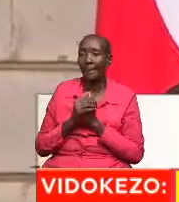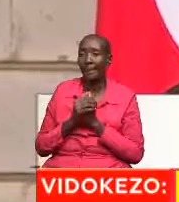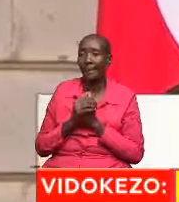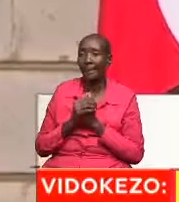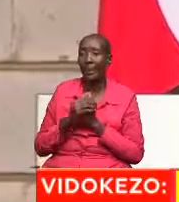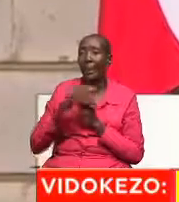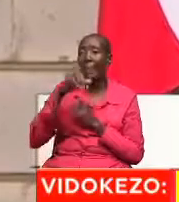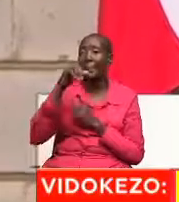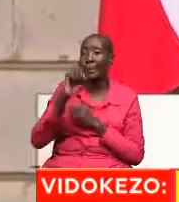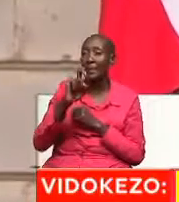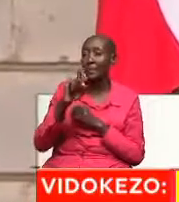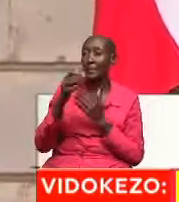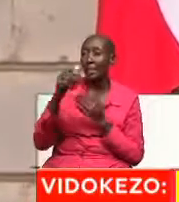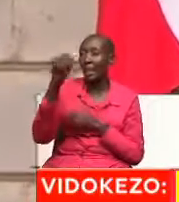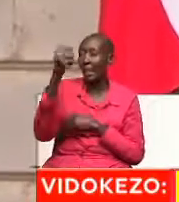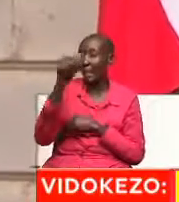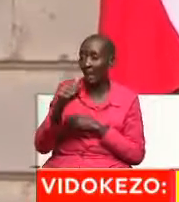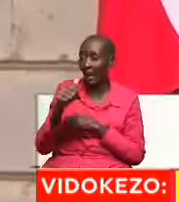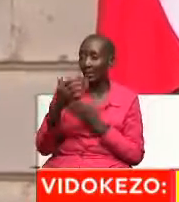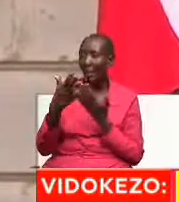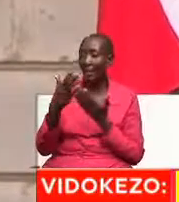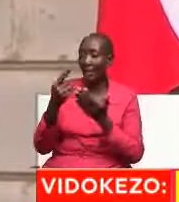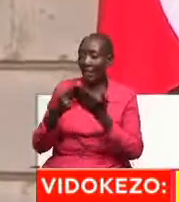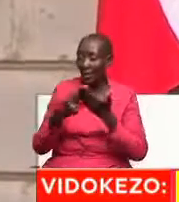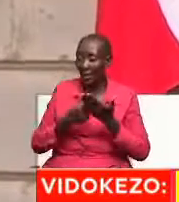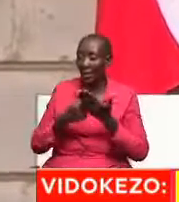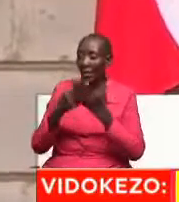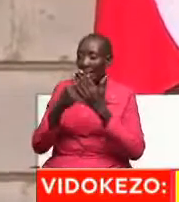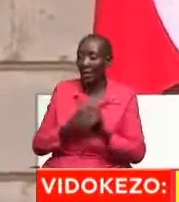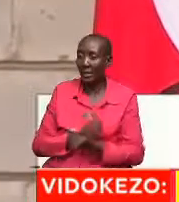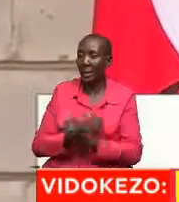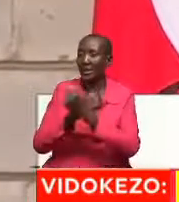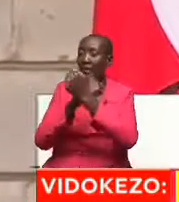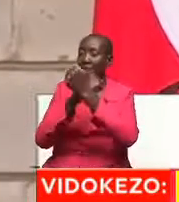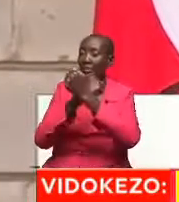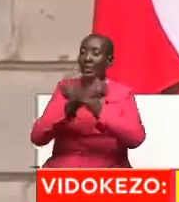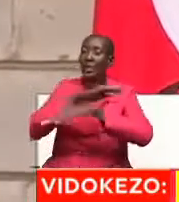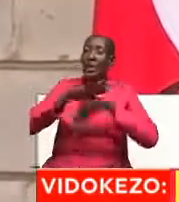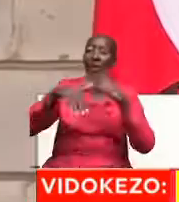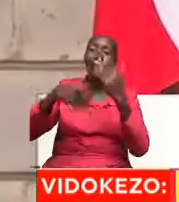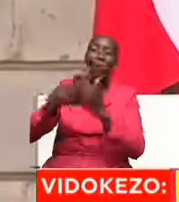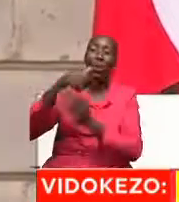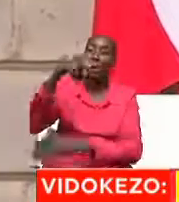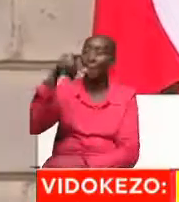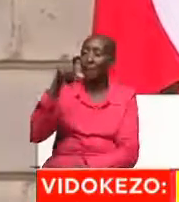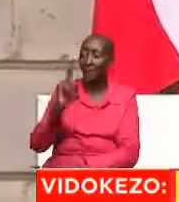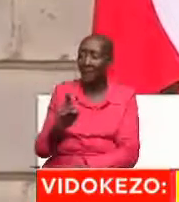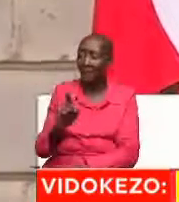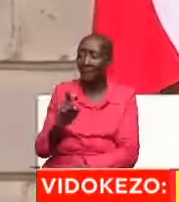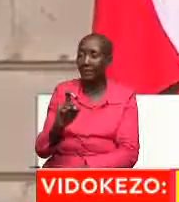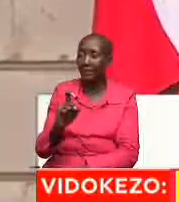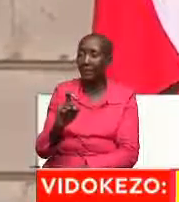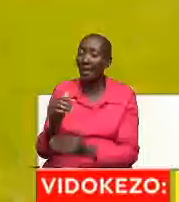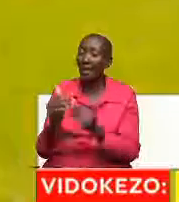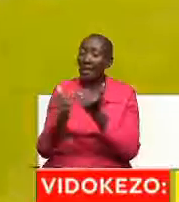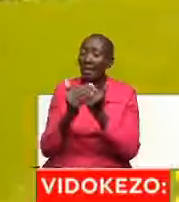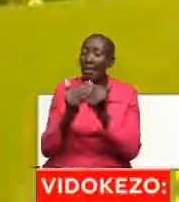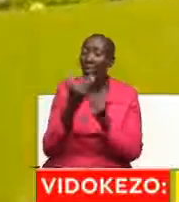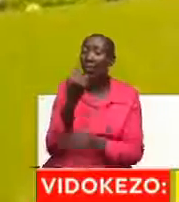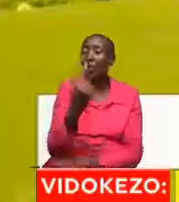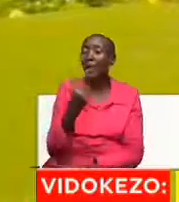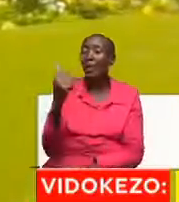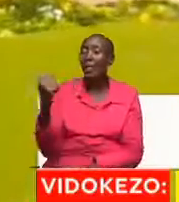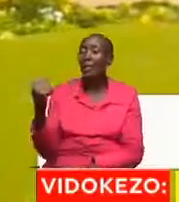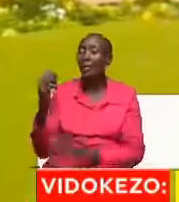We must not negotiate our safety and survival. Let all of us be our brother's keeper.